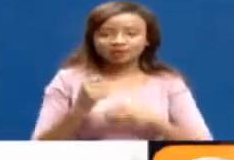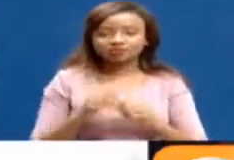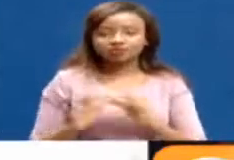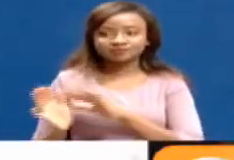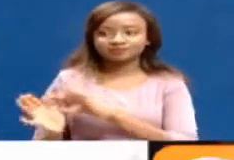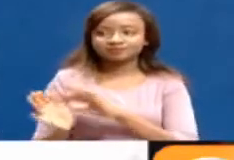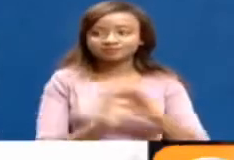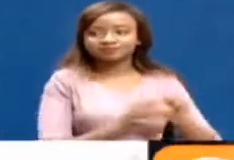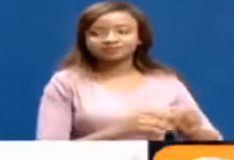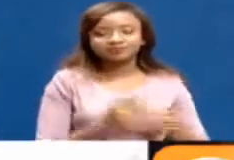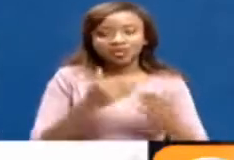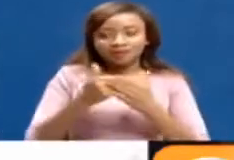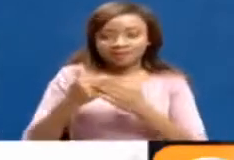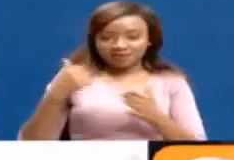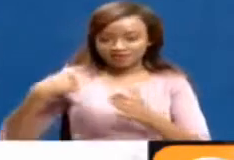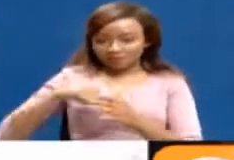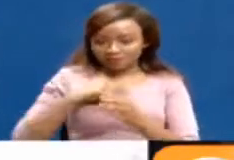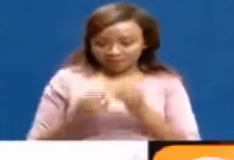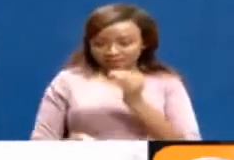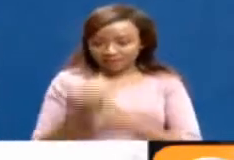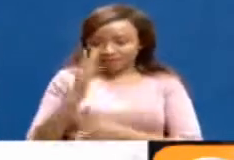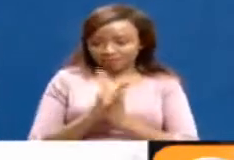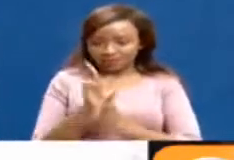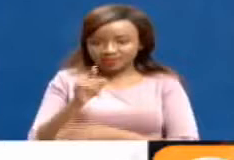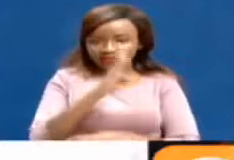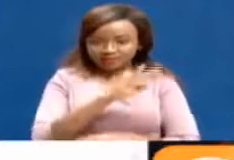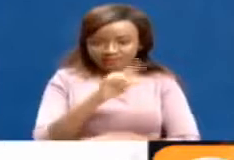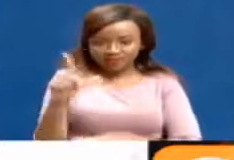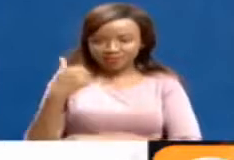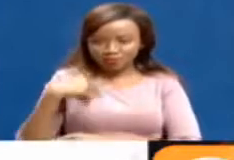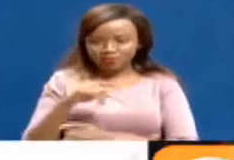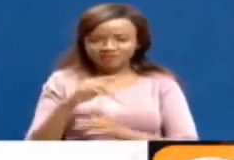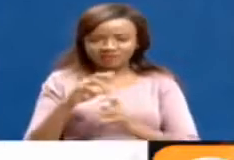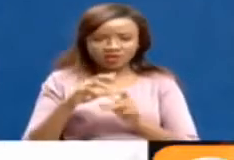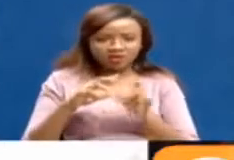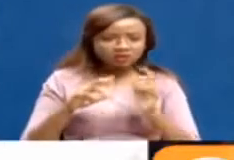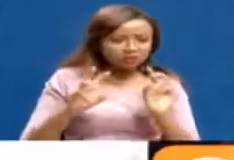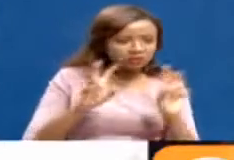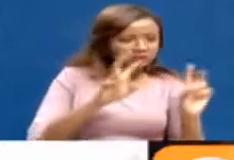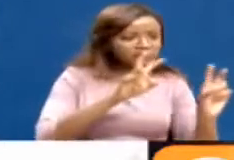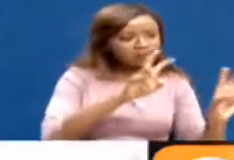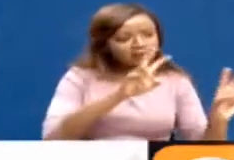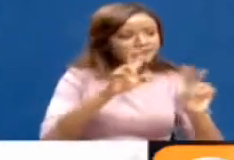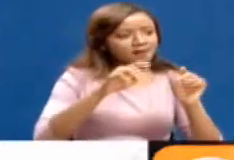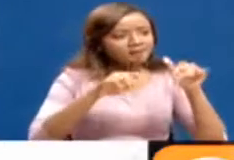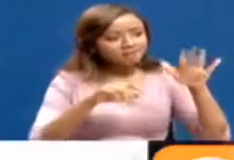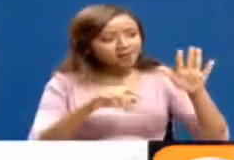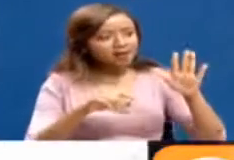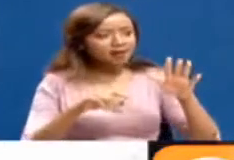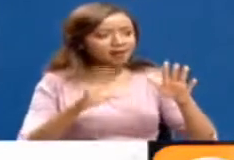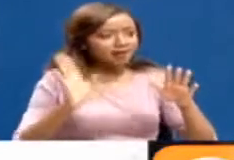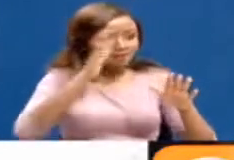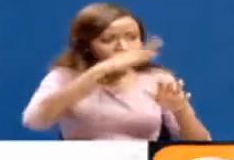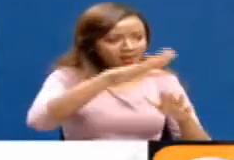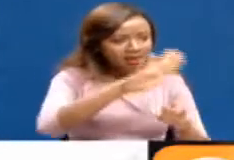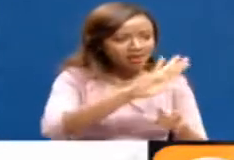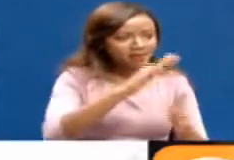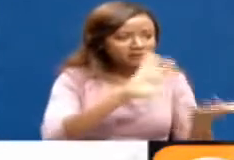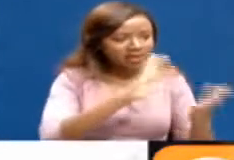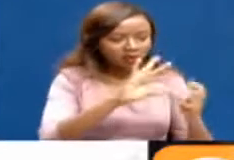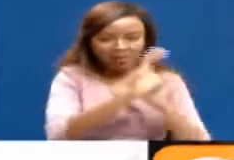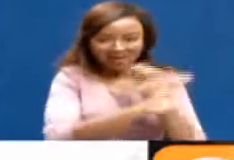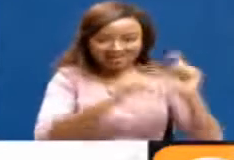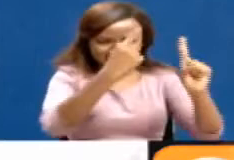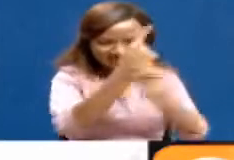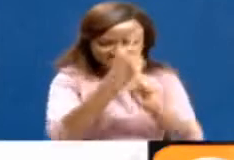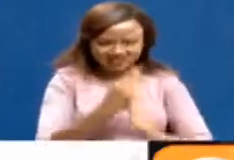we did this, we've analyzed more than 50 other countries, the responses by their parliaments, the legislation they have put in place, the